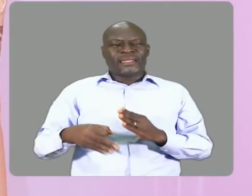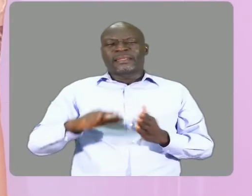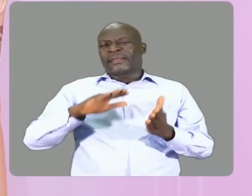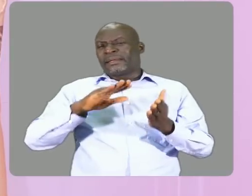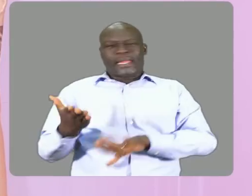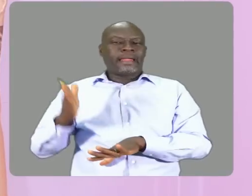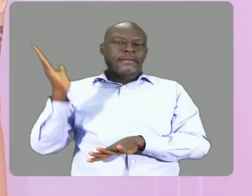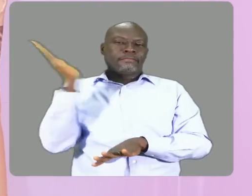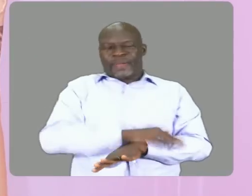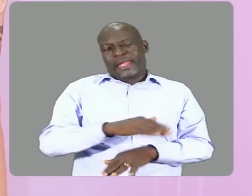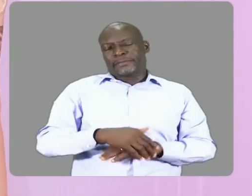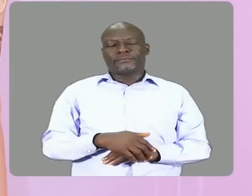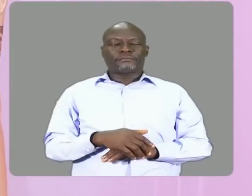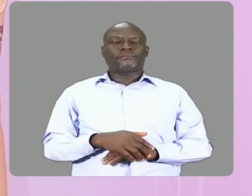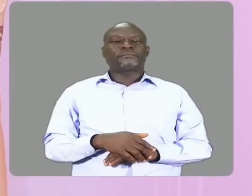breboni nti.